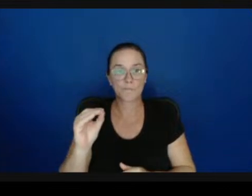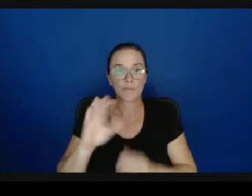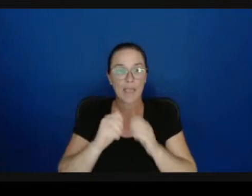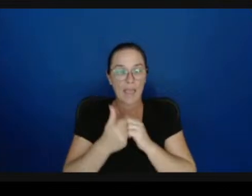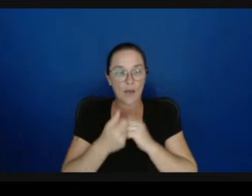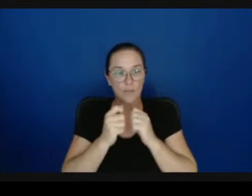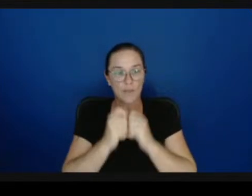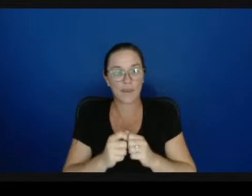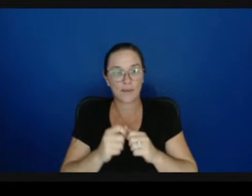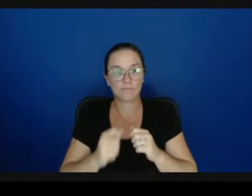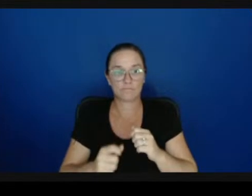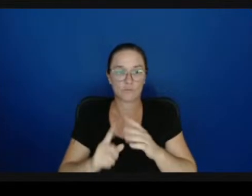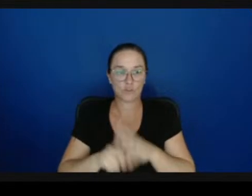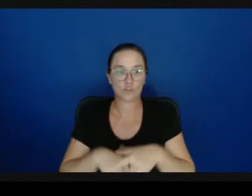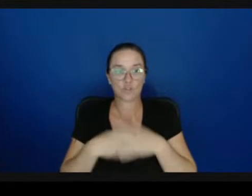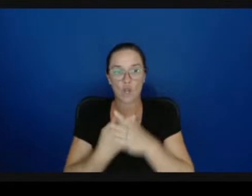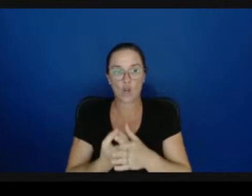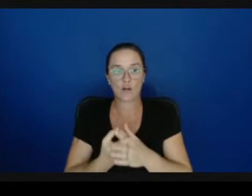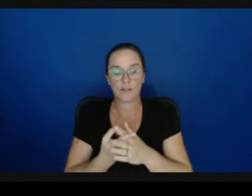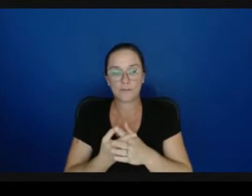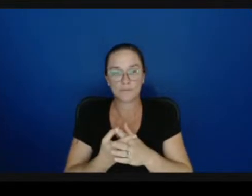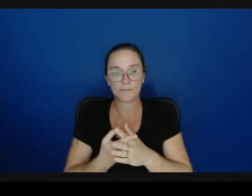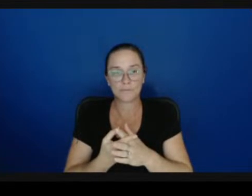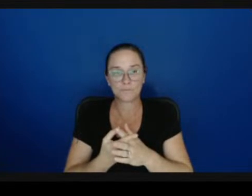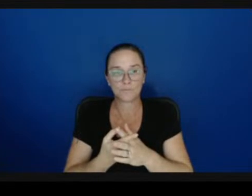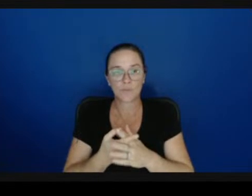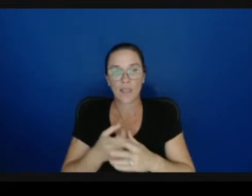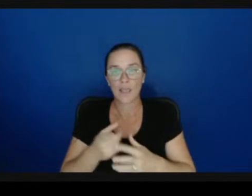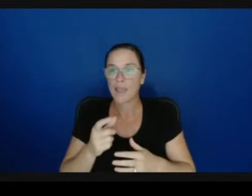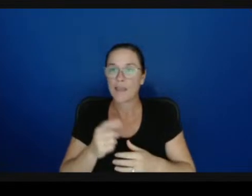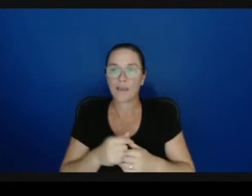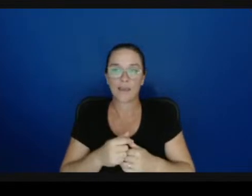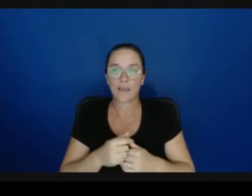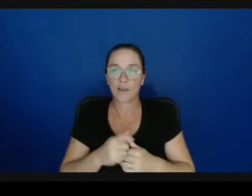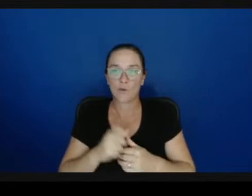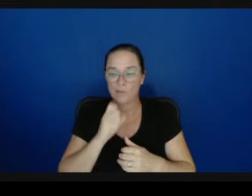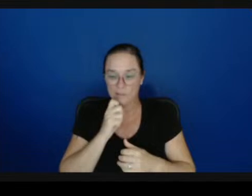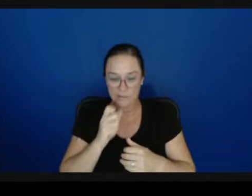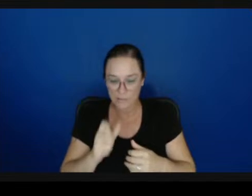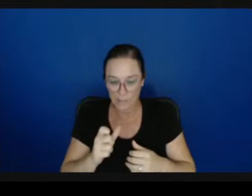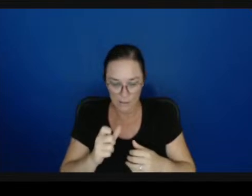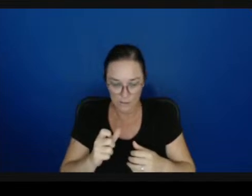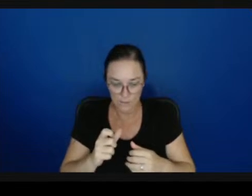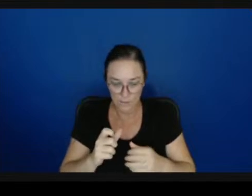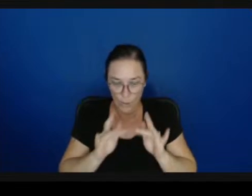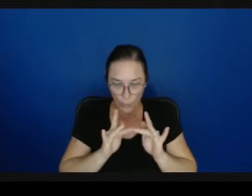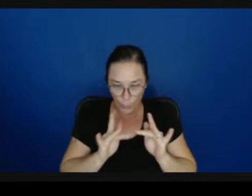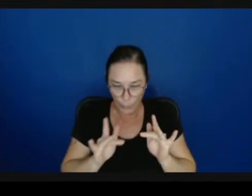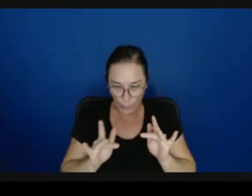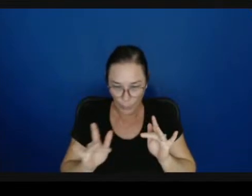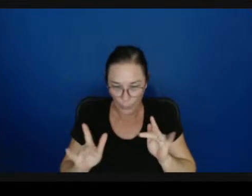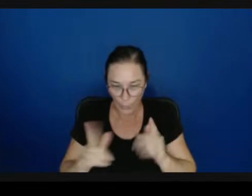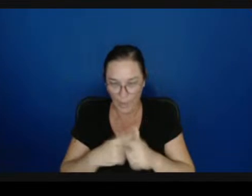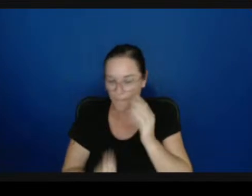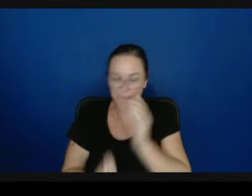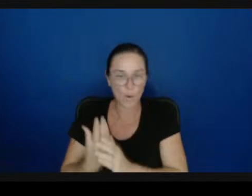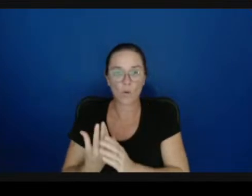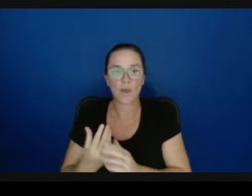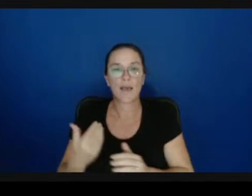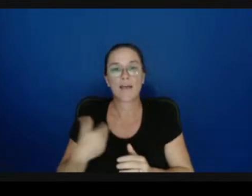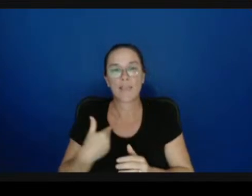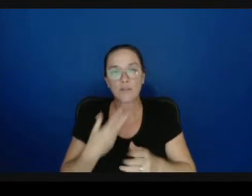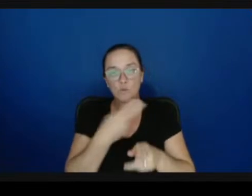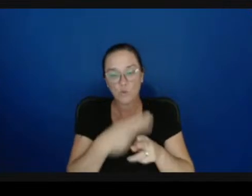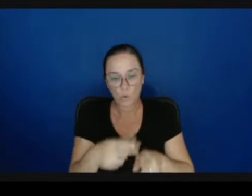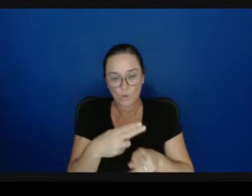come up out of the blue from nothing happening to a 5-year or longer eruption. They had many shorter fissures that